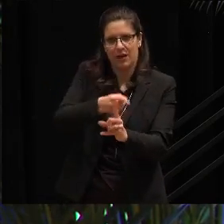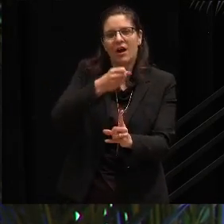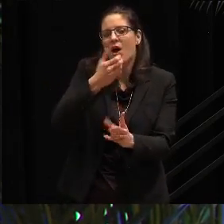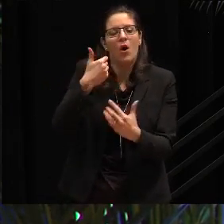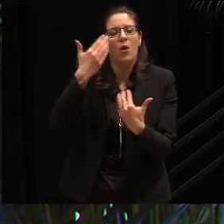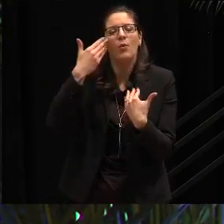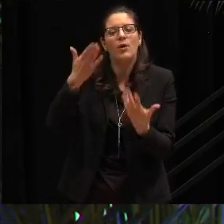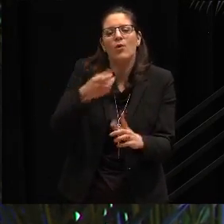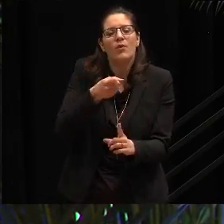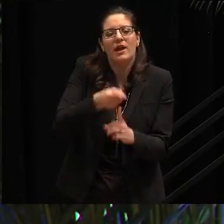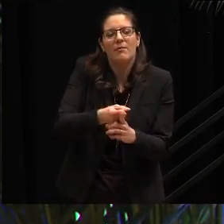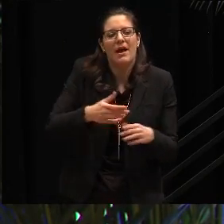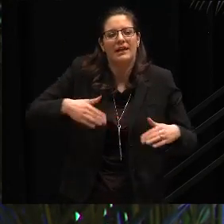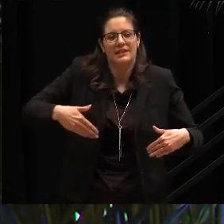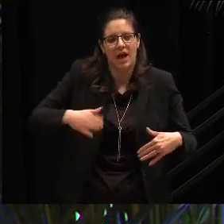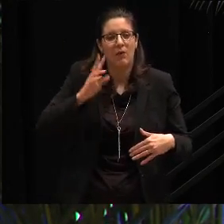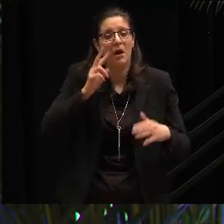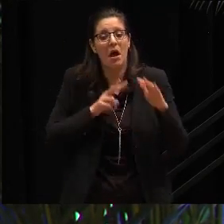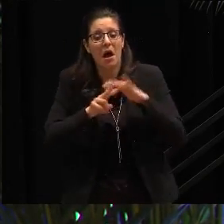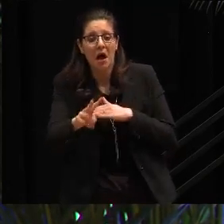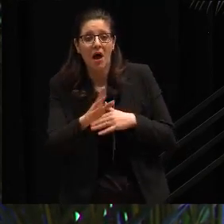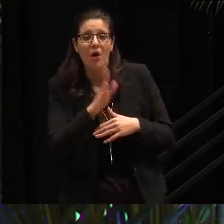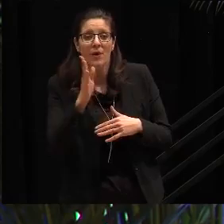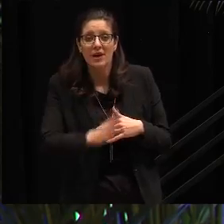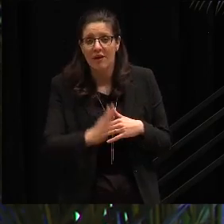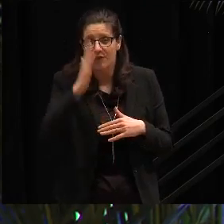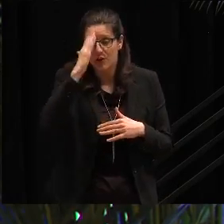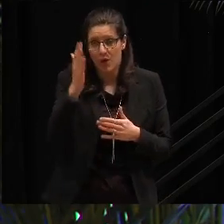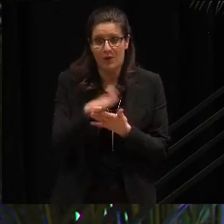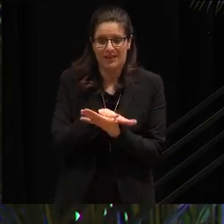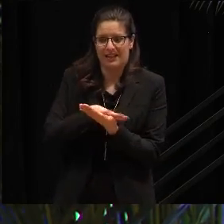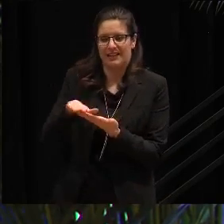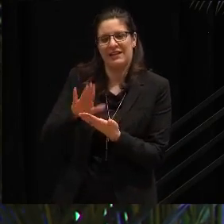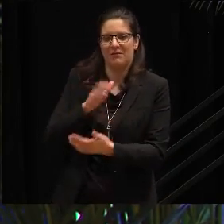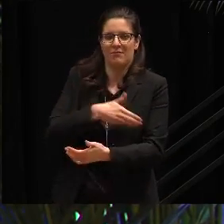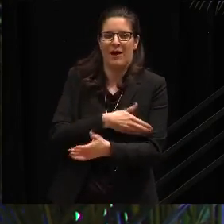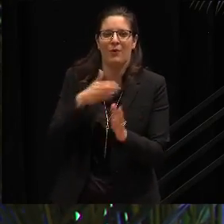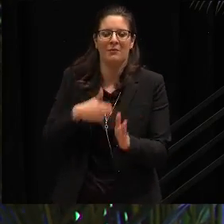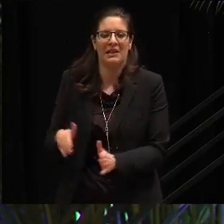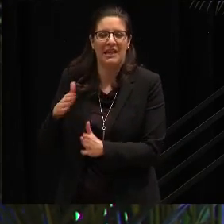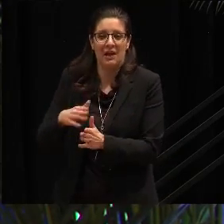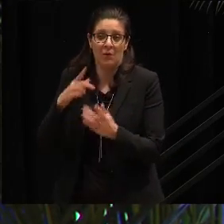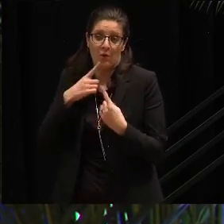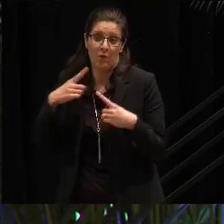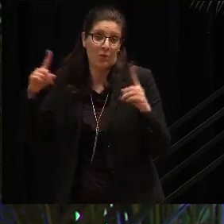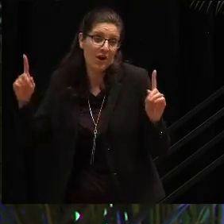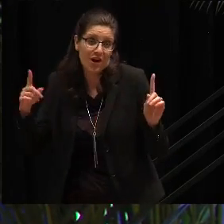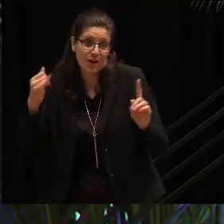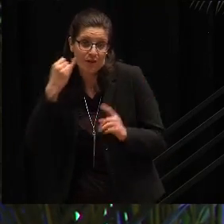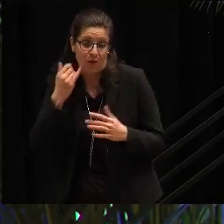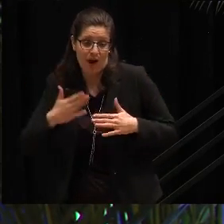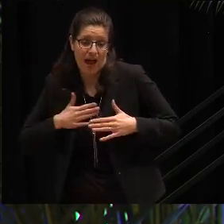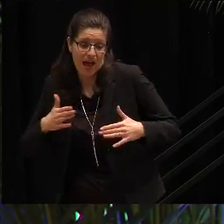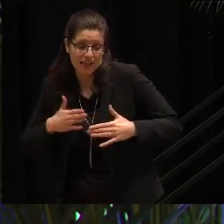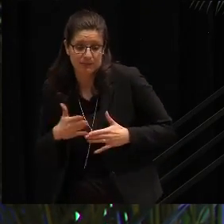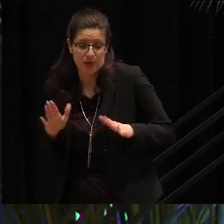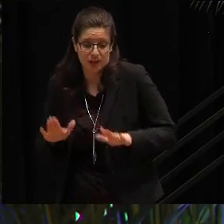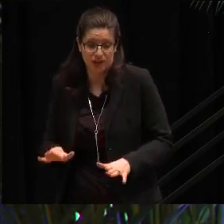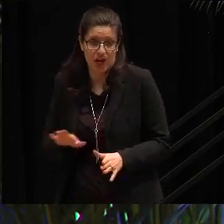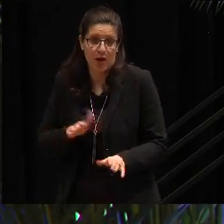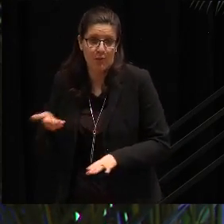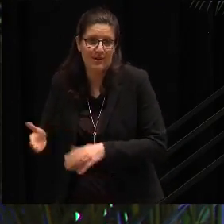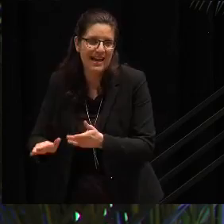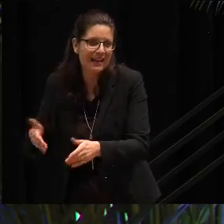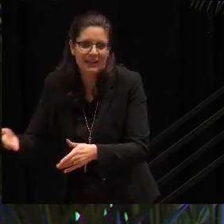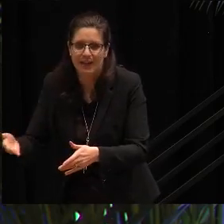regulatory regimes are going to have over time. We'll never know what the Clean Power Plan was going to do for asthma, for child mortality, for all sorts of things,